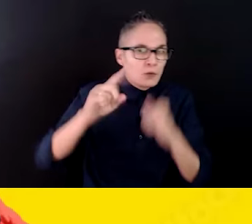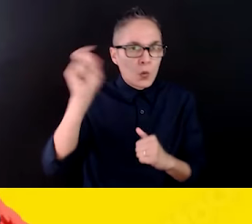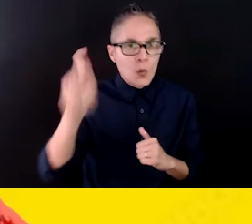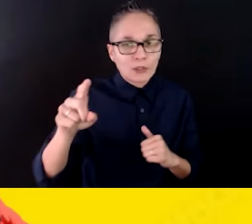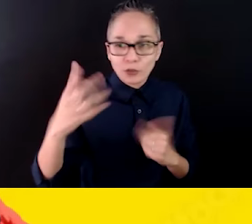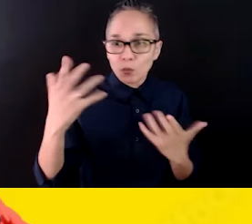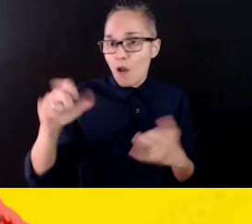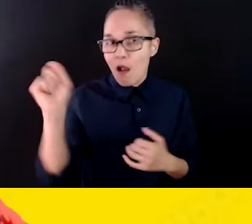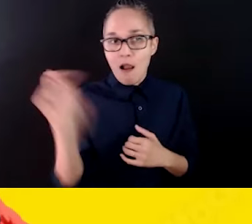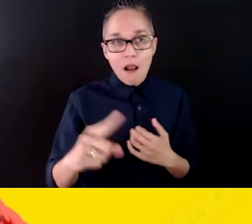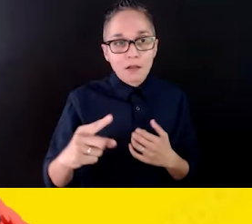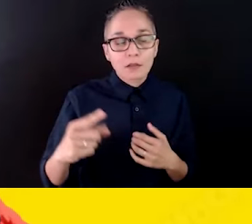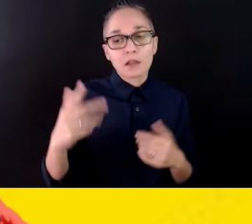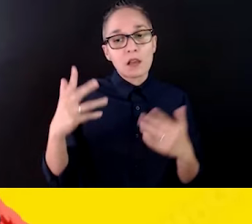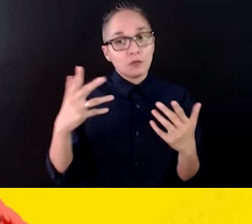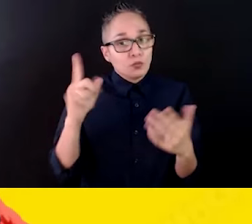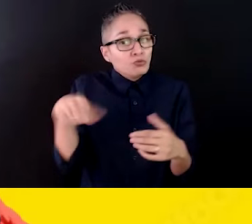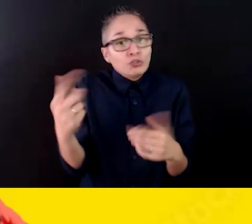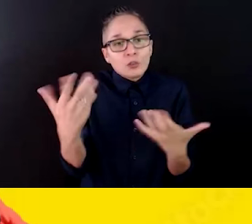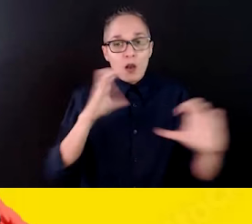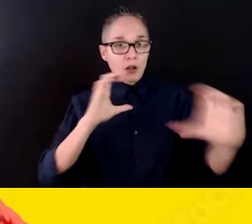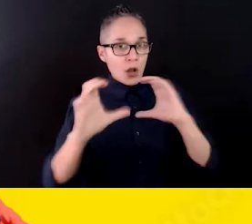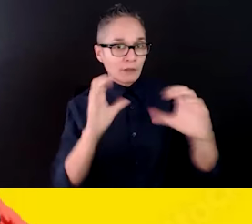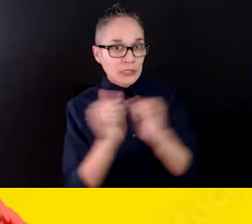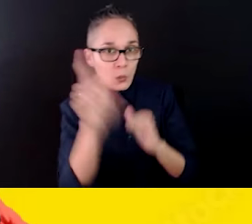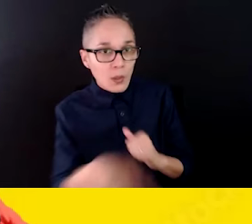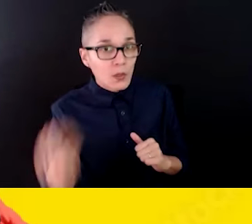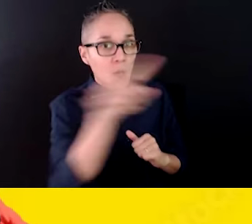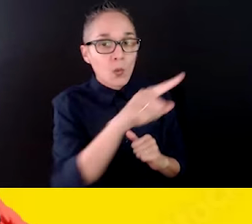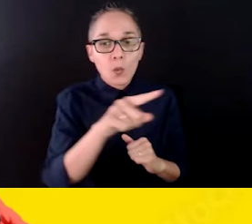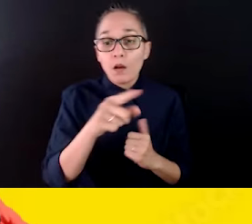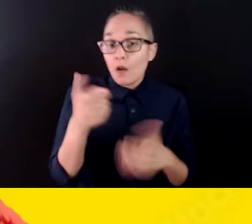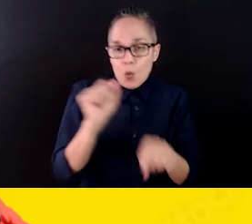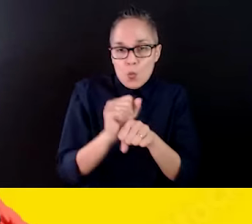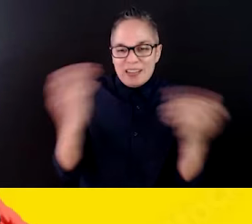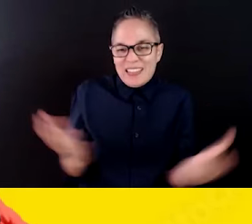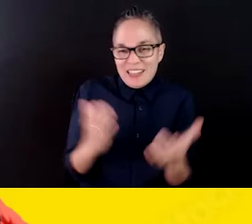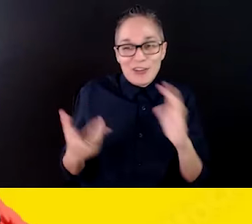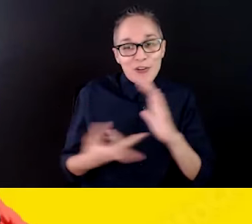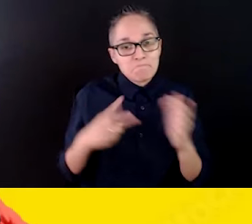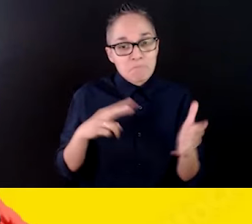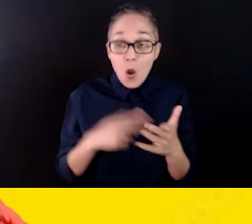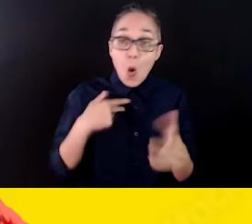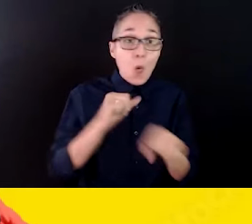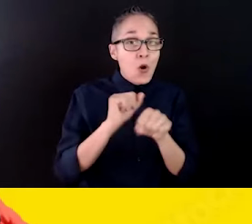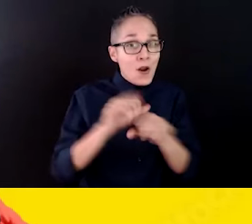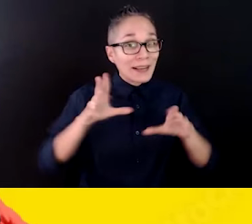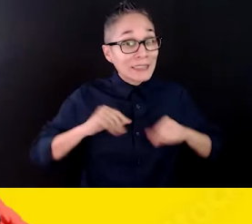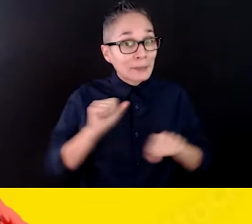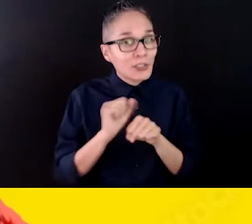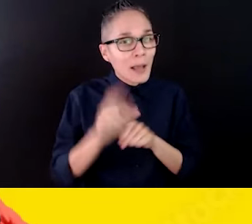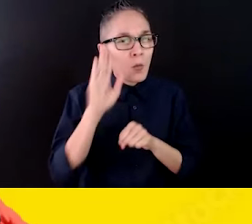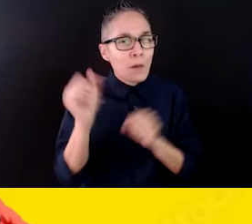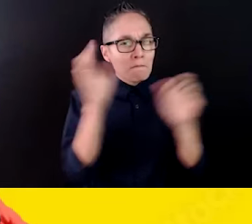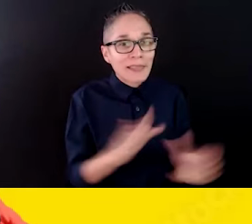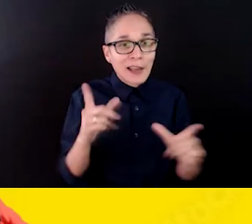we just want to talk with you. So working here used to mean retiring here, right? That people